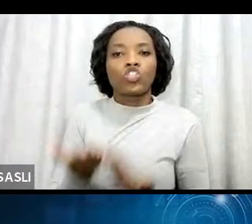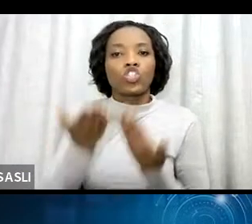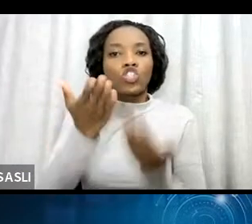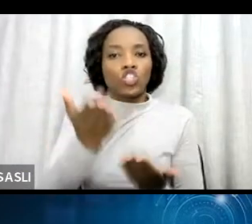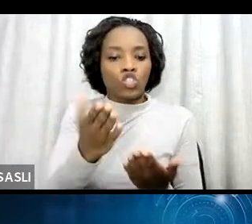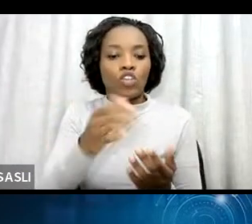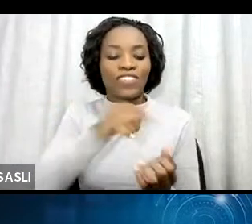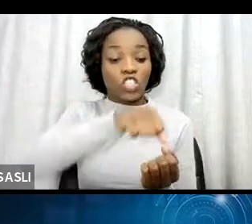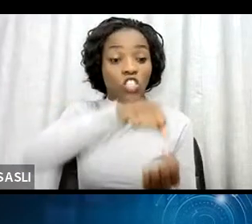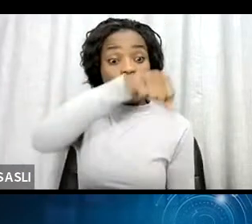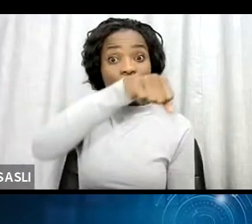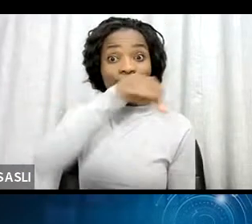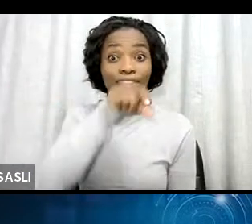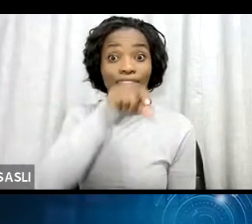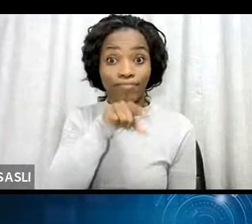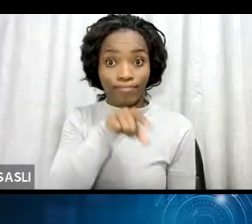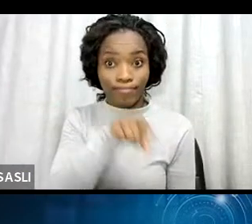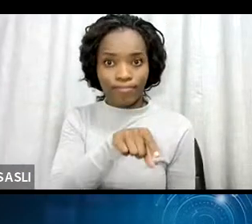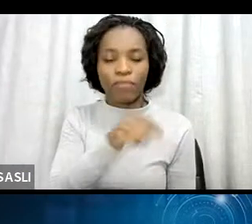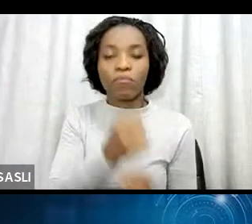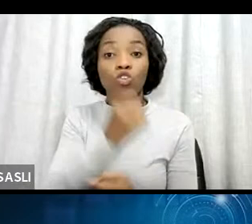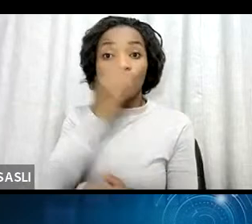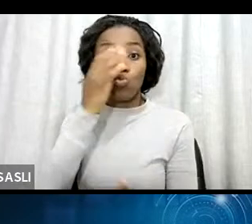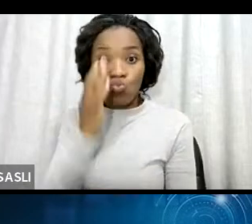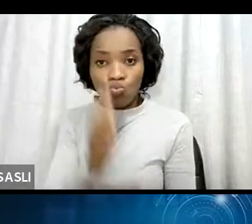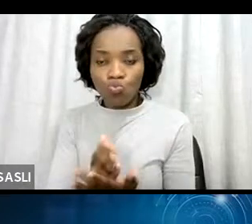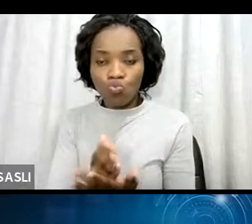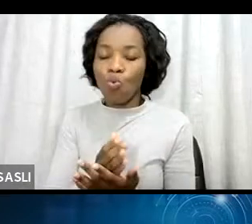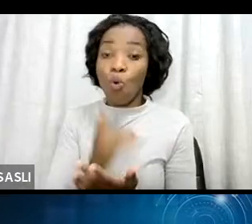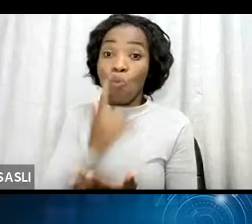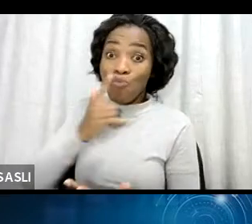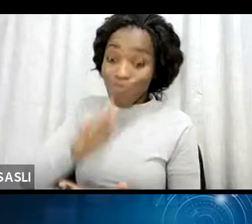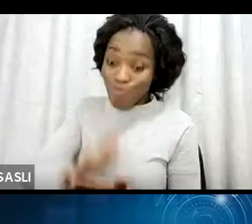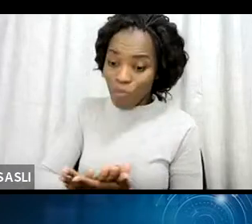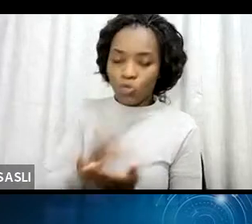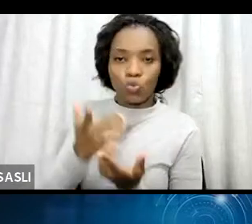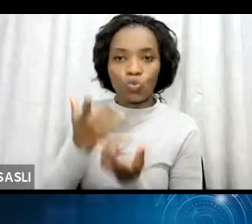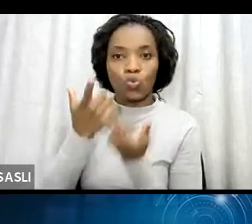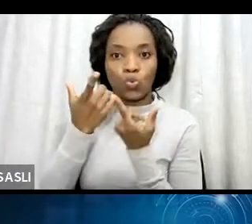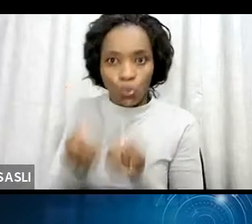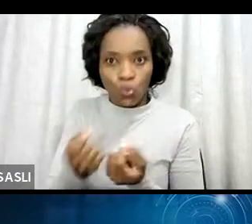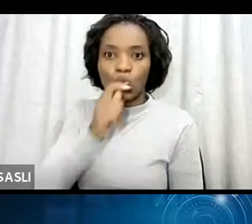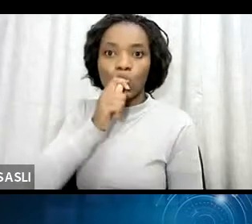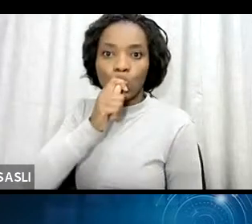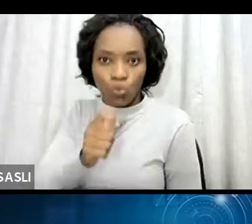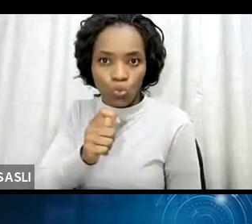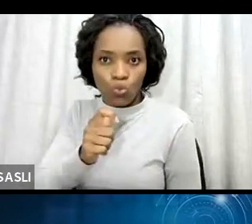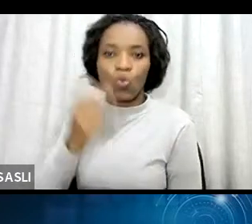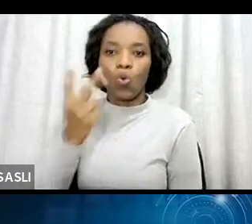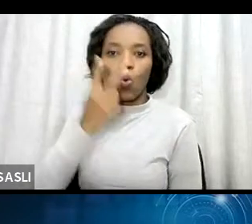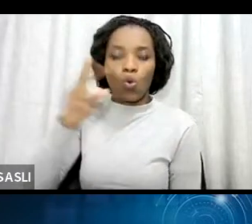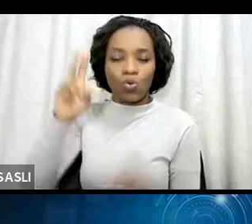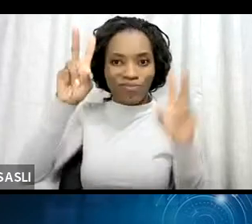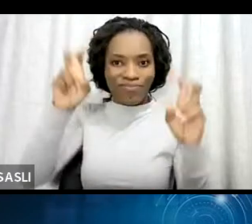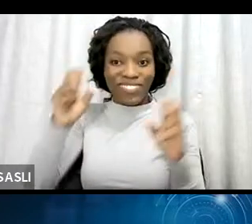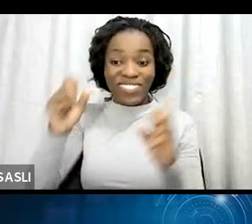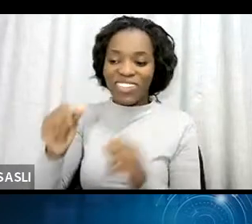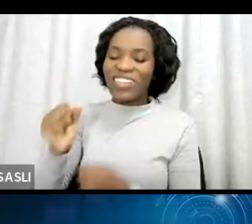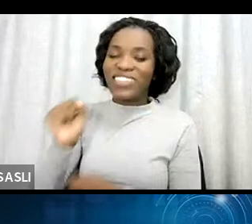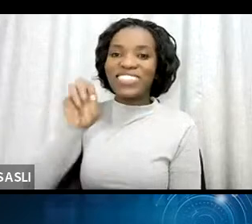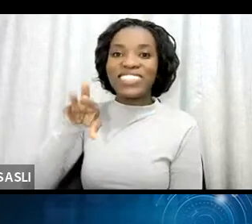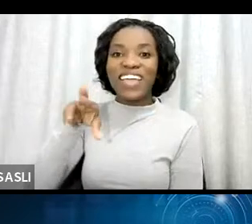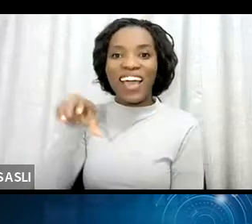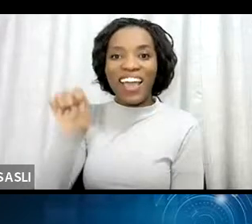that they live the SARS promises and also the SARS motto, SARS at your service. We are